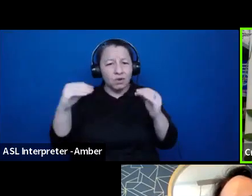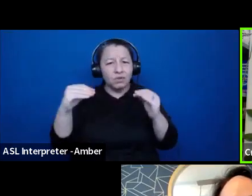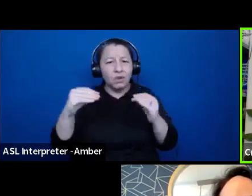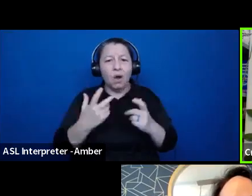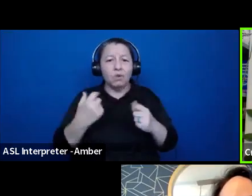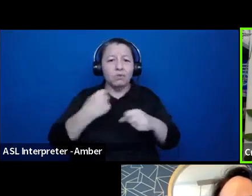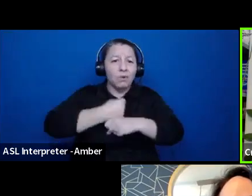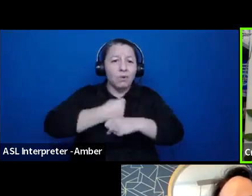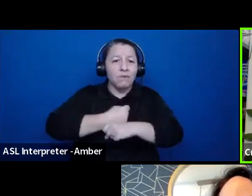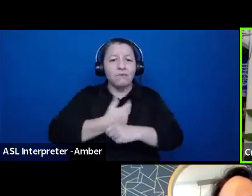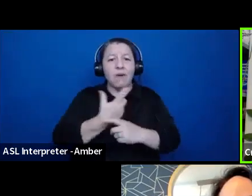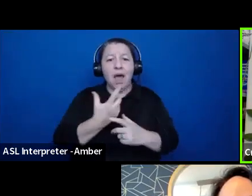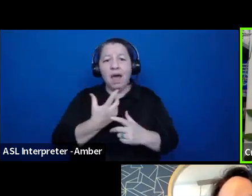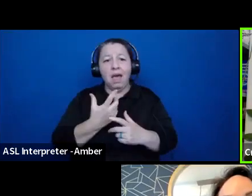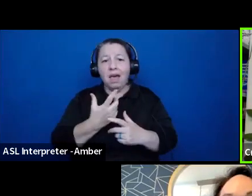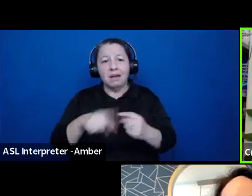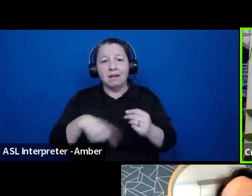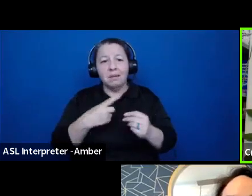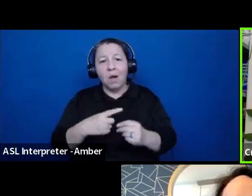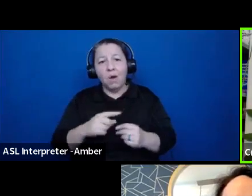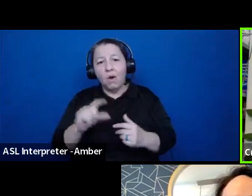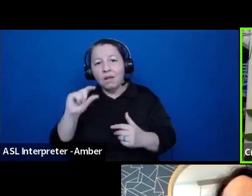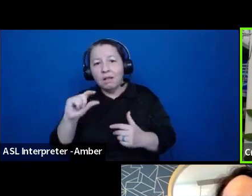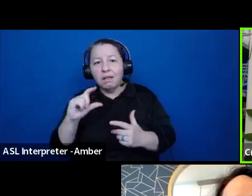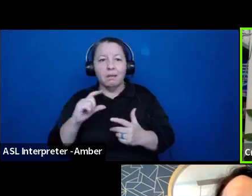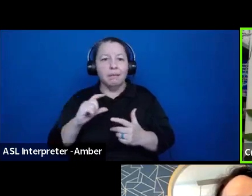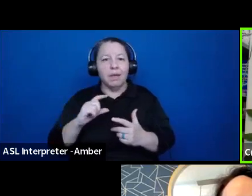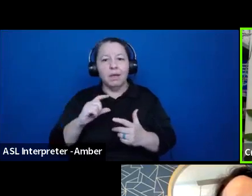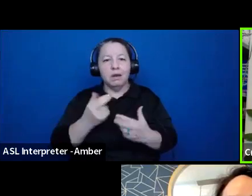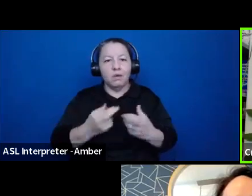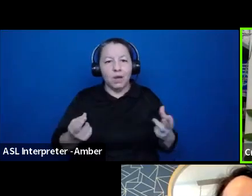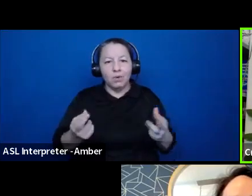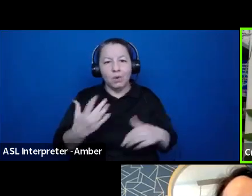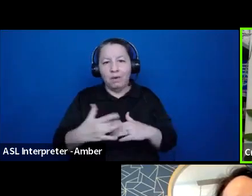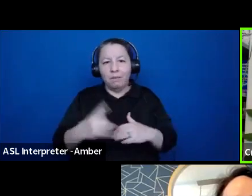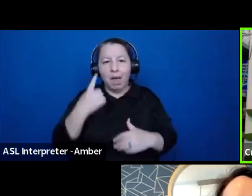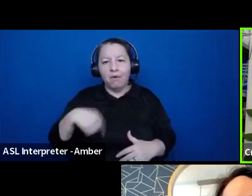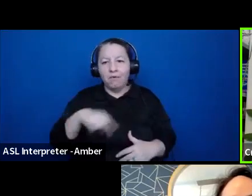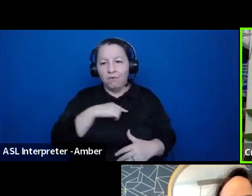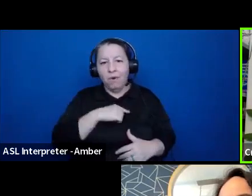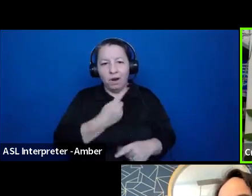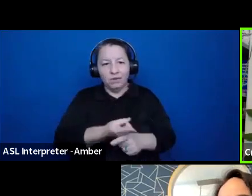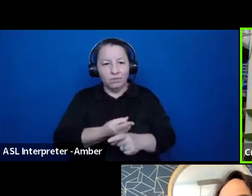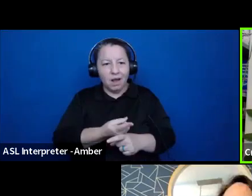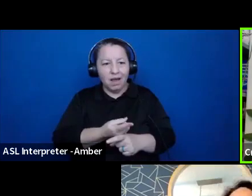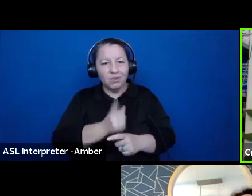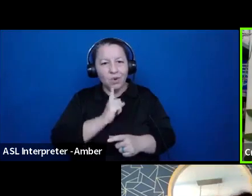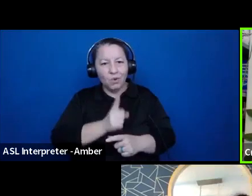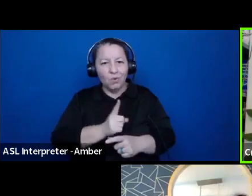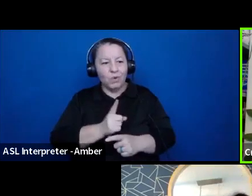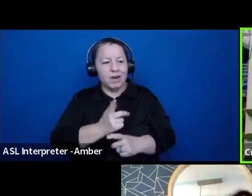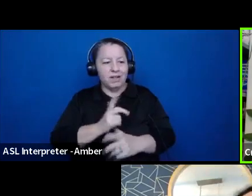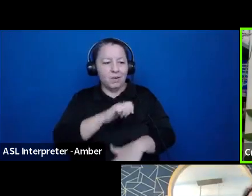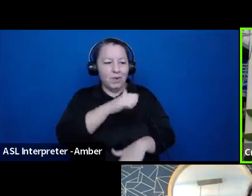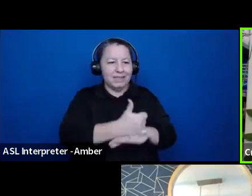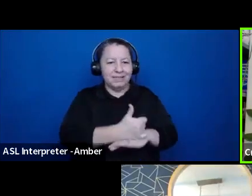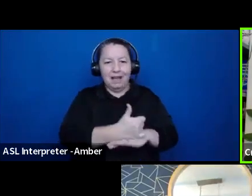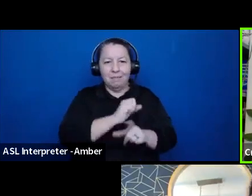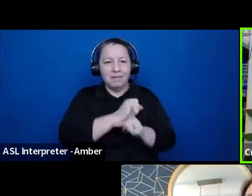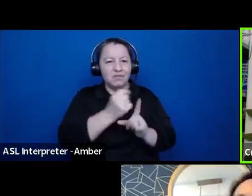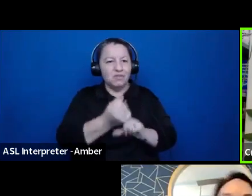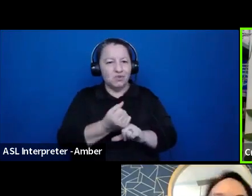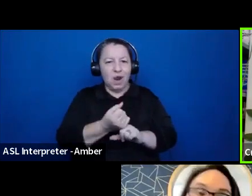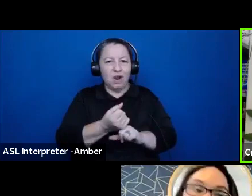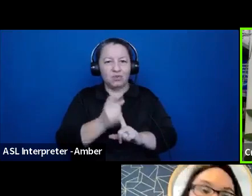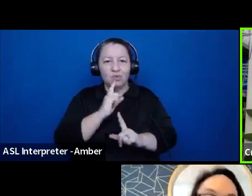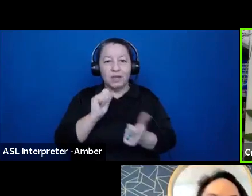the little bit of resources that are left available to us, right? Like we're pitted against one another. So being a good relative to me means like pushing